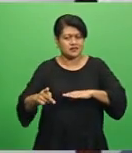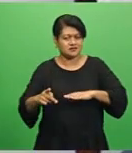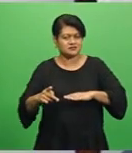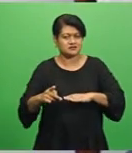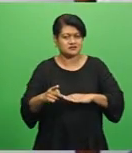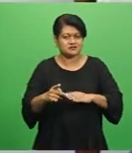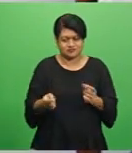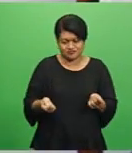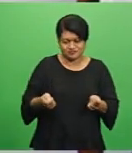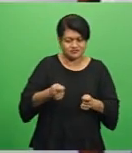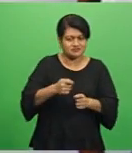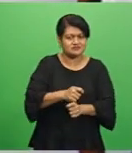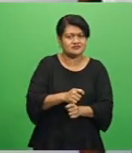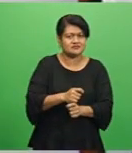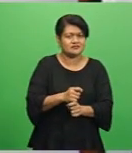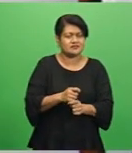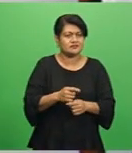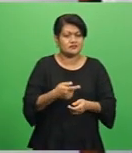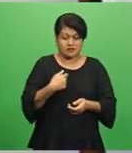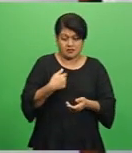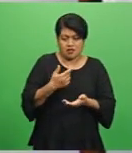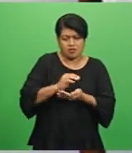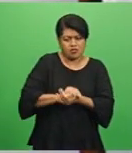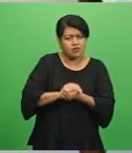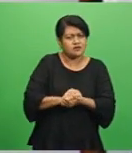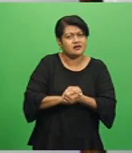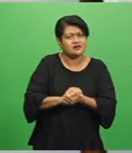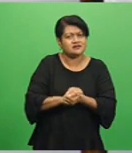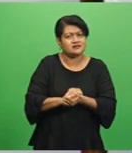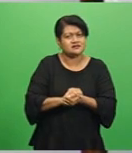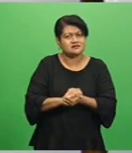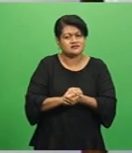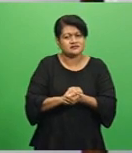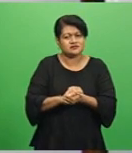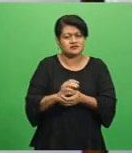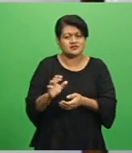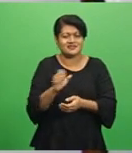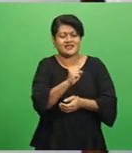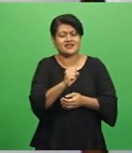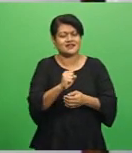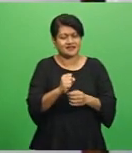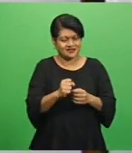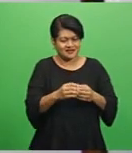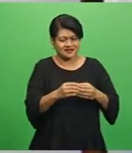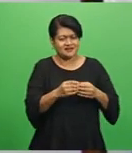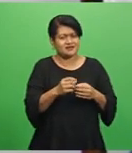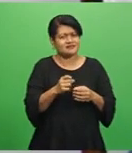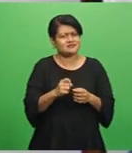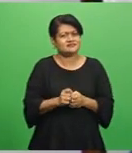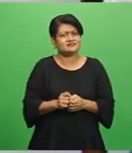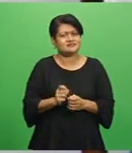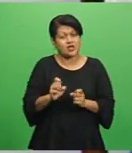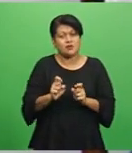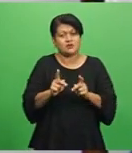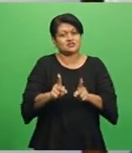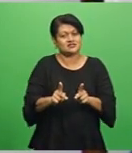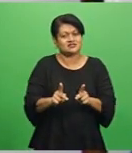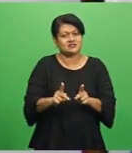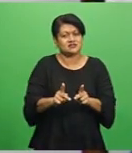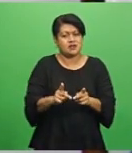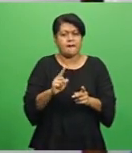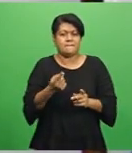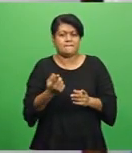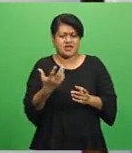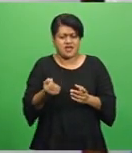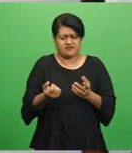replaced. I had congratulated him for taking up the position as the opposition leader. There was doubt